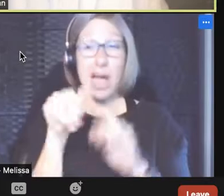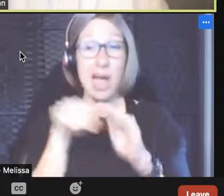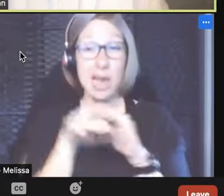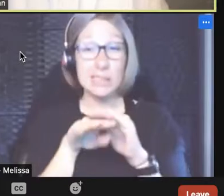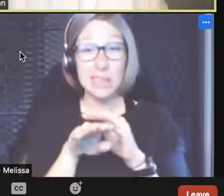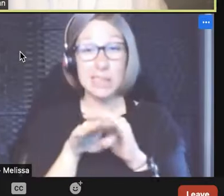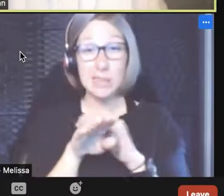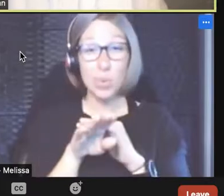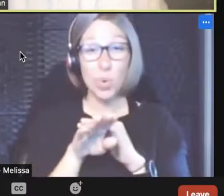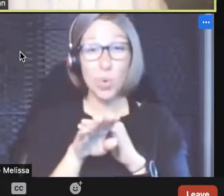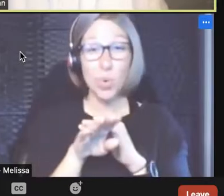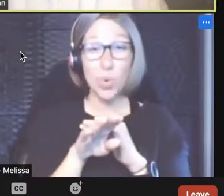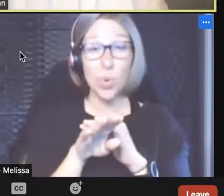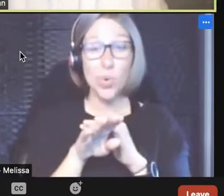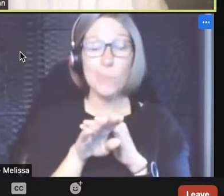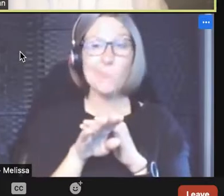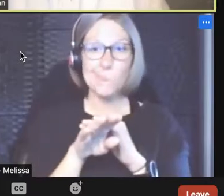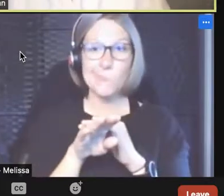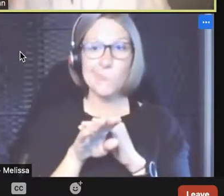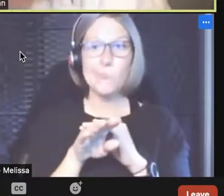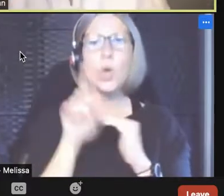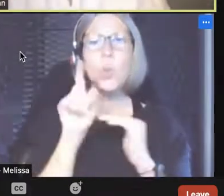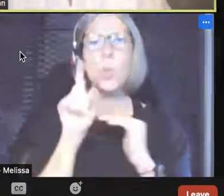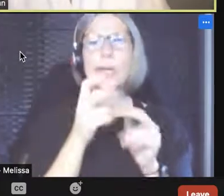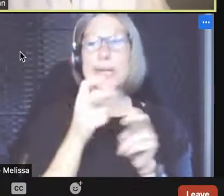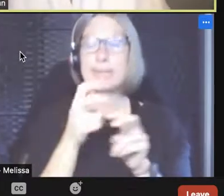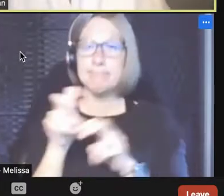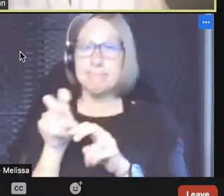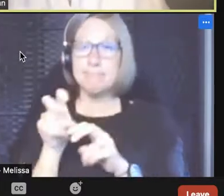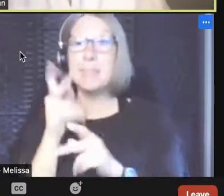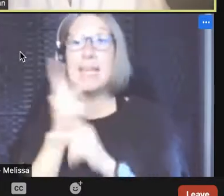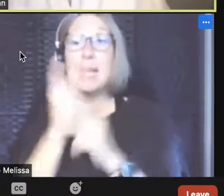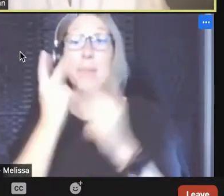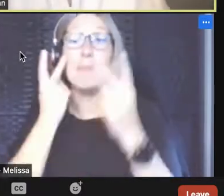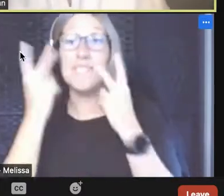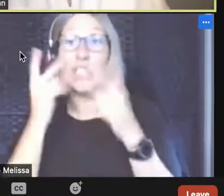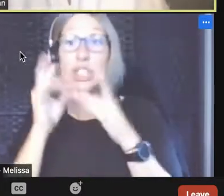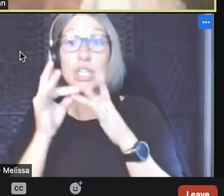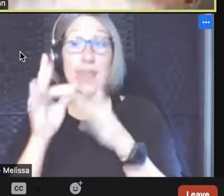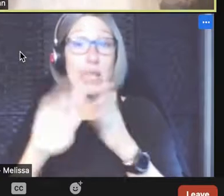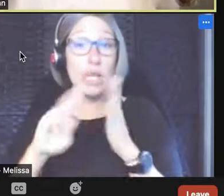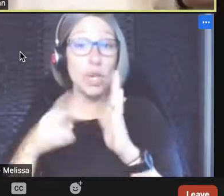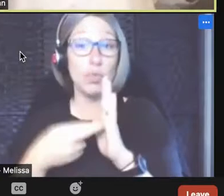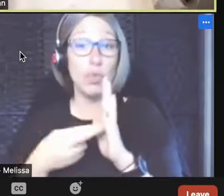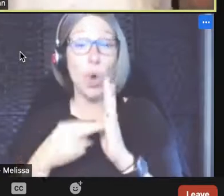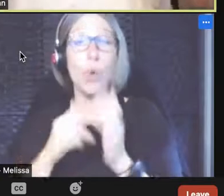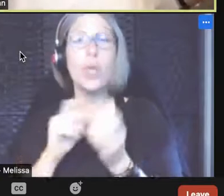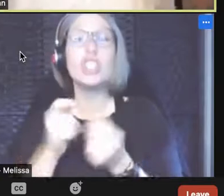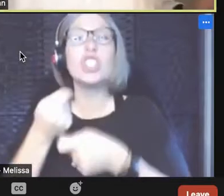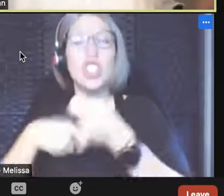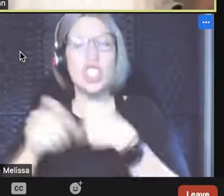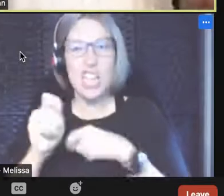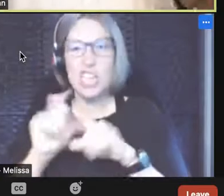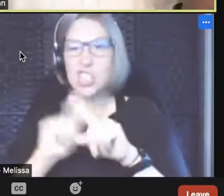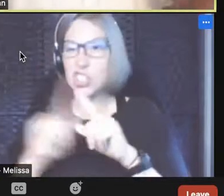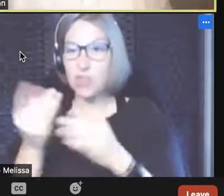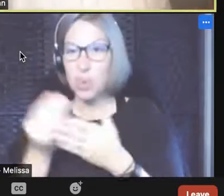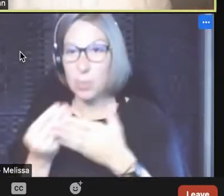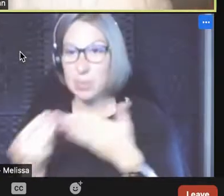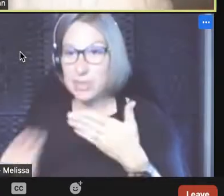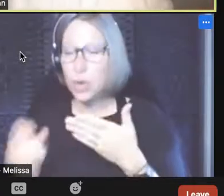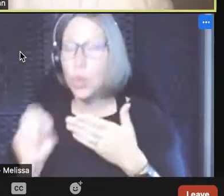either keep vision in a lead role, but change the materials, or use some other media